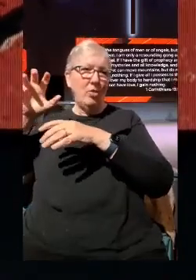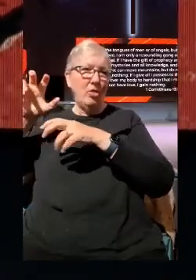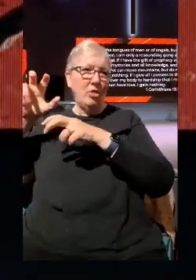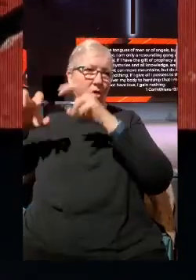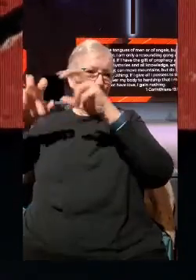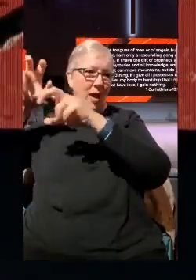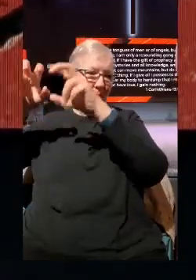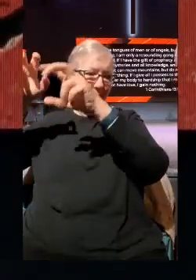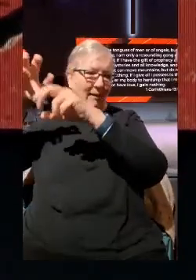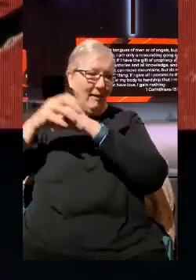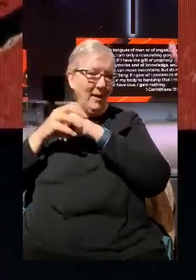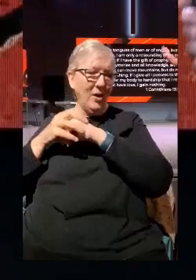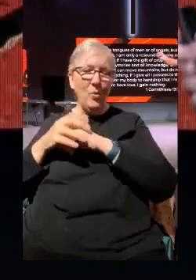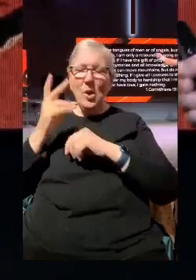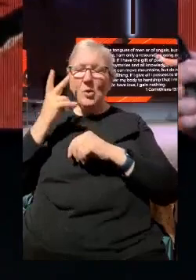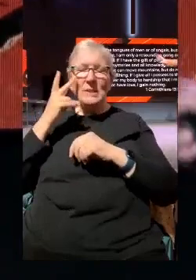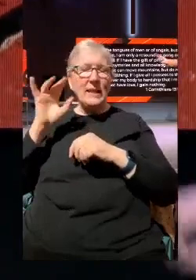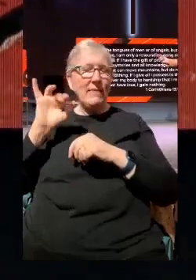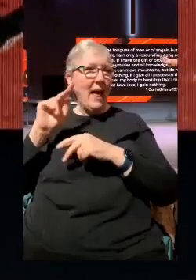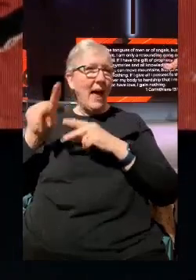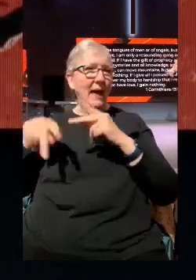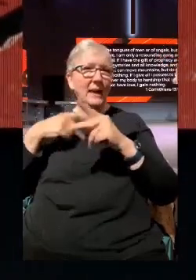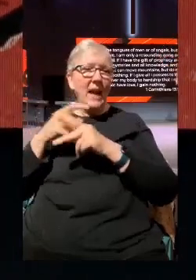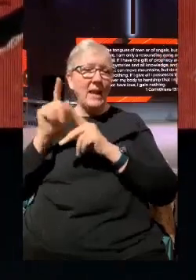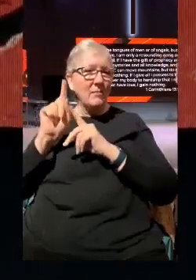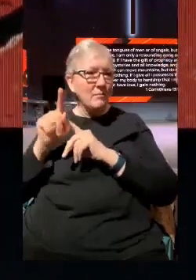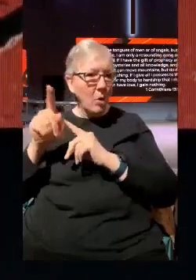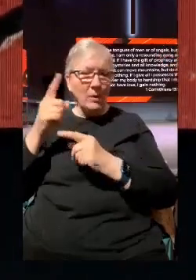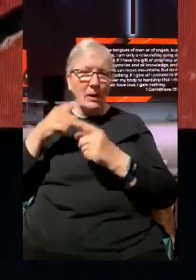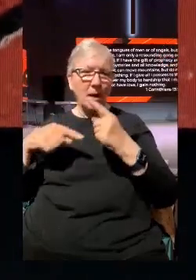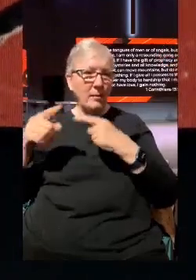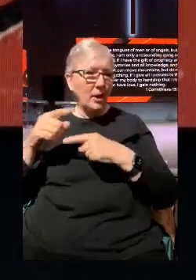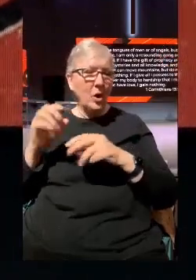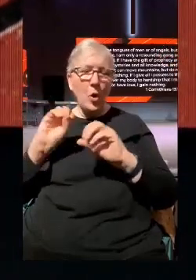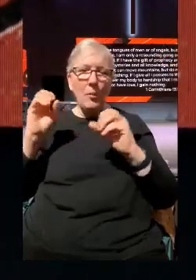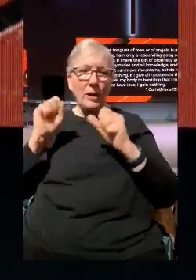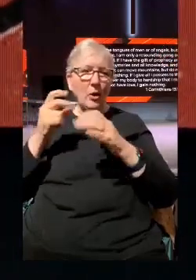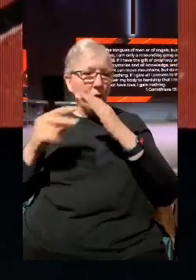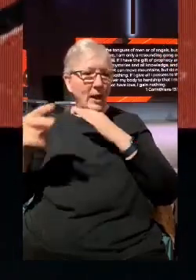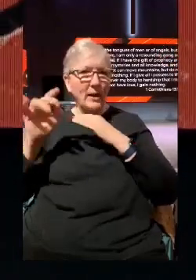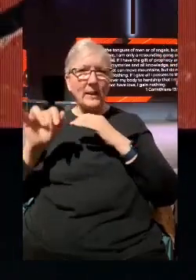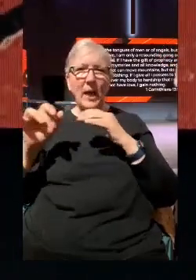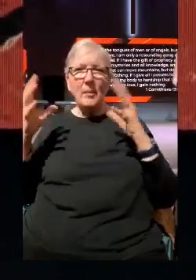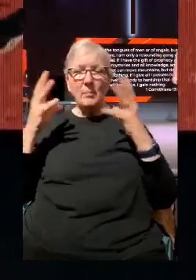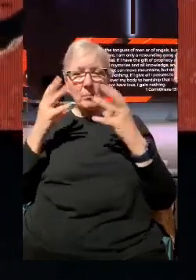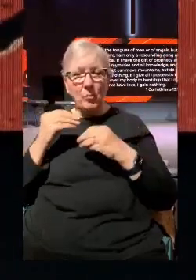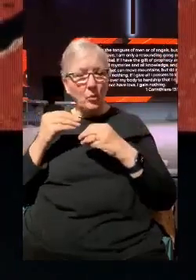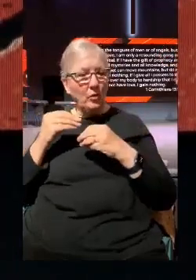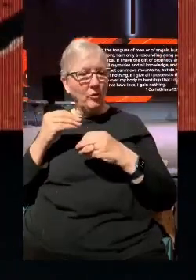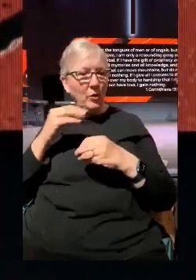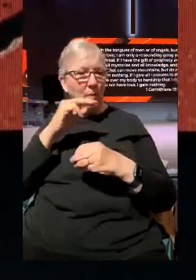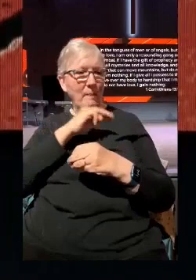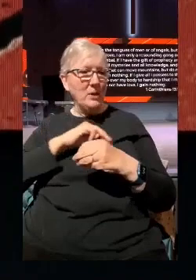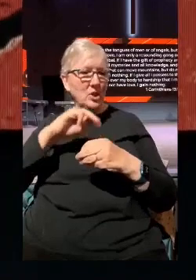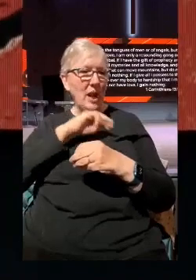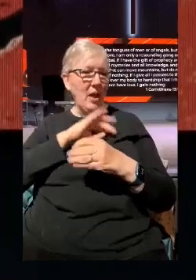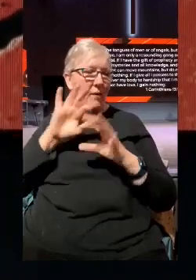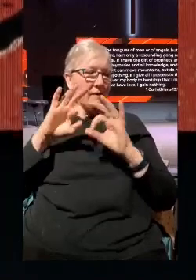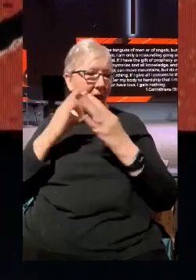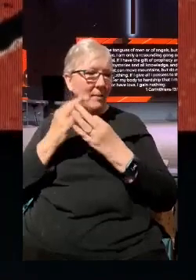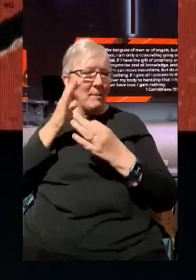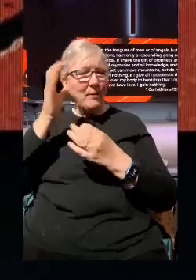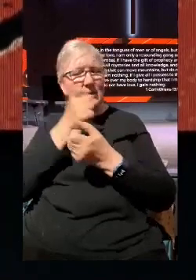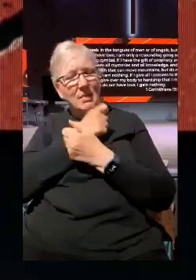coming. Nobody saw that coming. Nobody could have predicted that this lovely Christian family, with parents who loved their children,